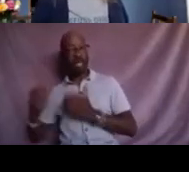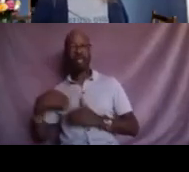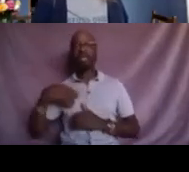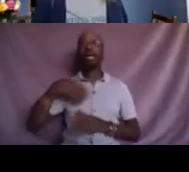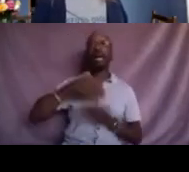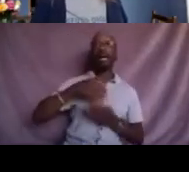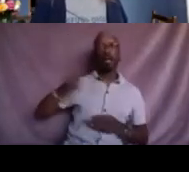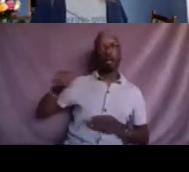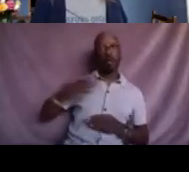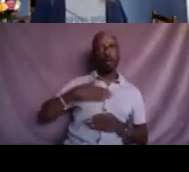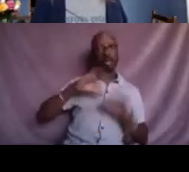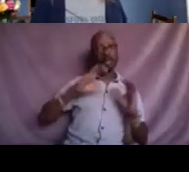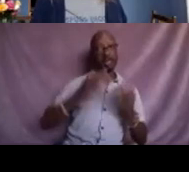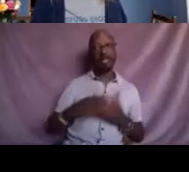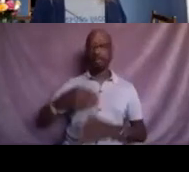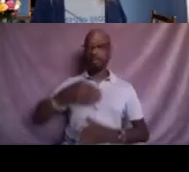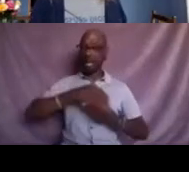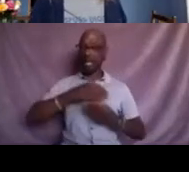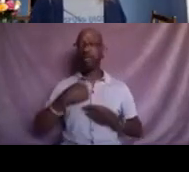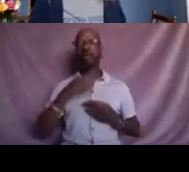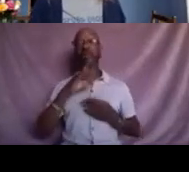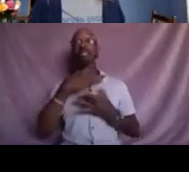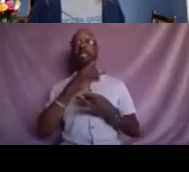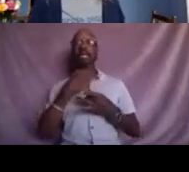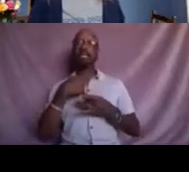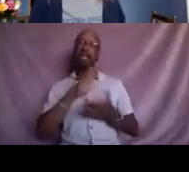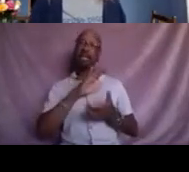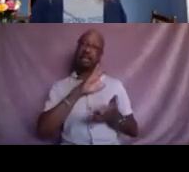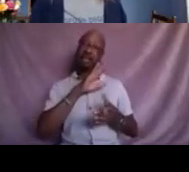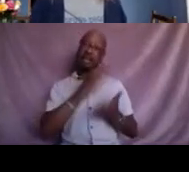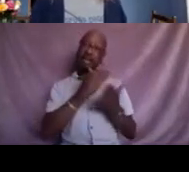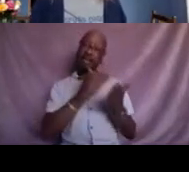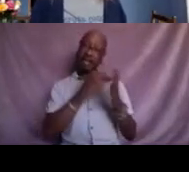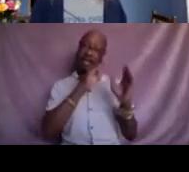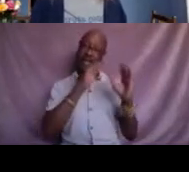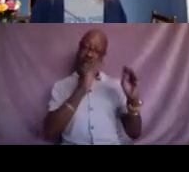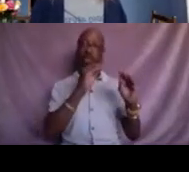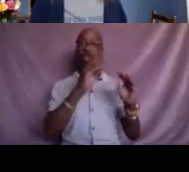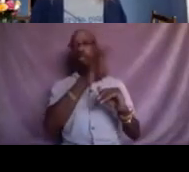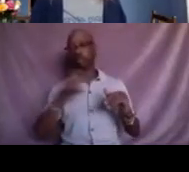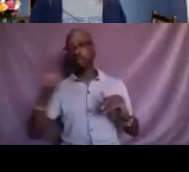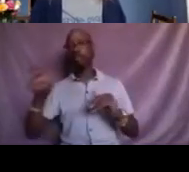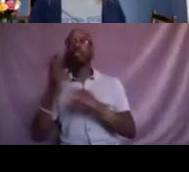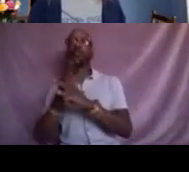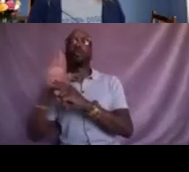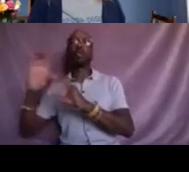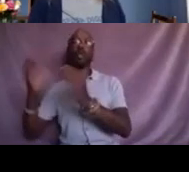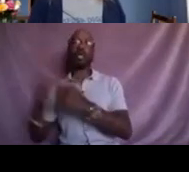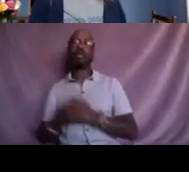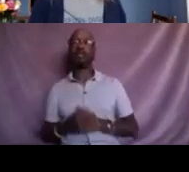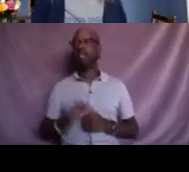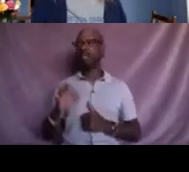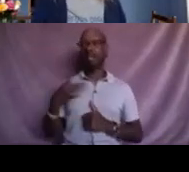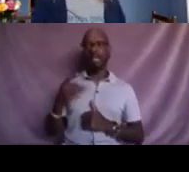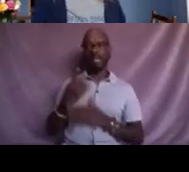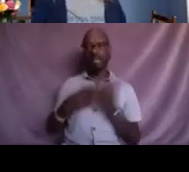class. And so then if she liked an assignment that I did, she could just take it and put it into her class. And if I liked an assignment that she did, I could take it and put it